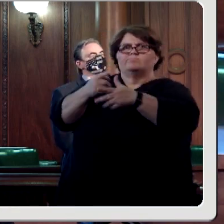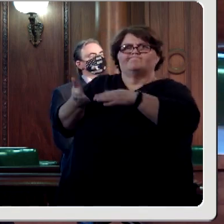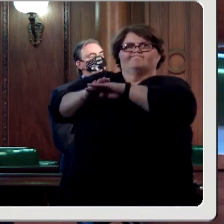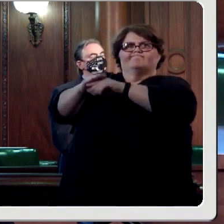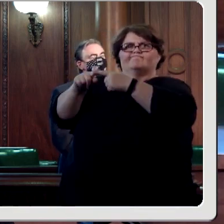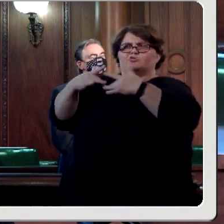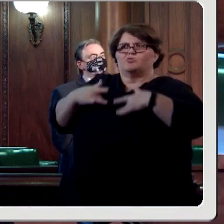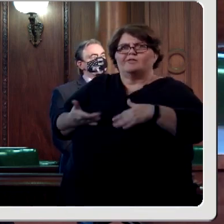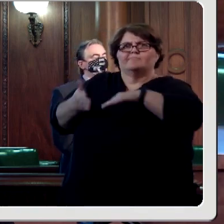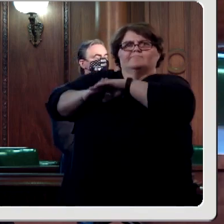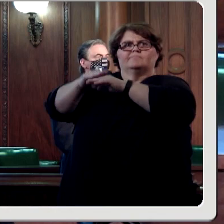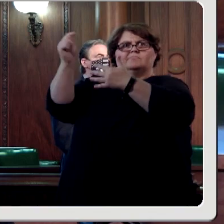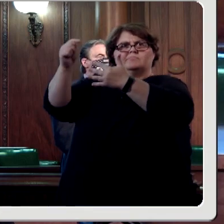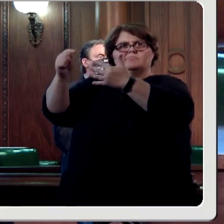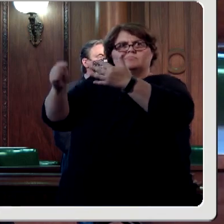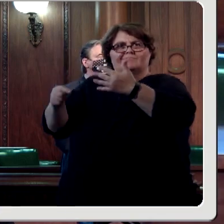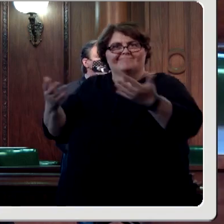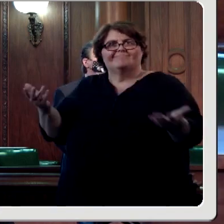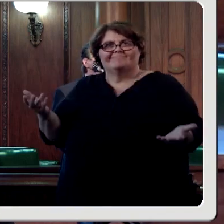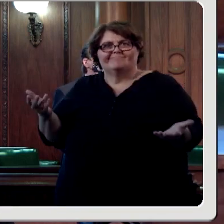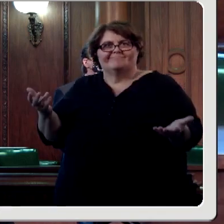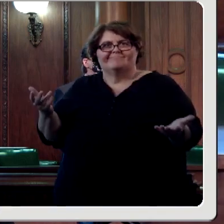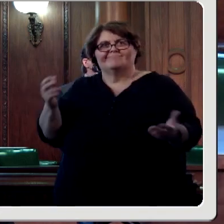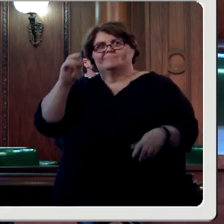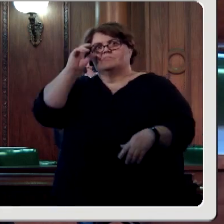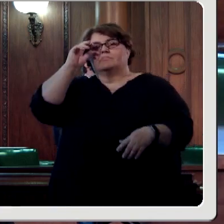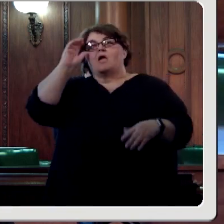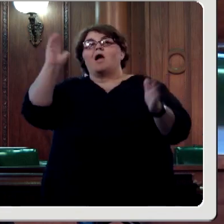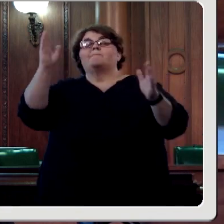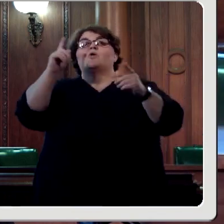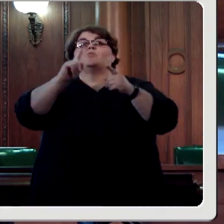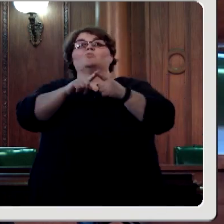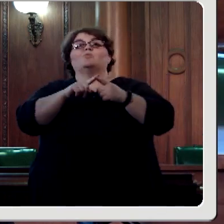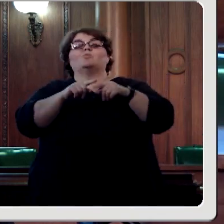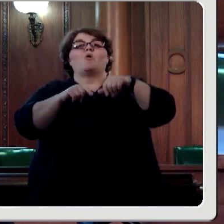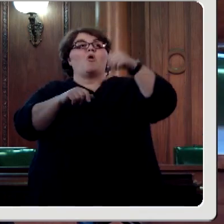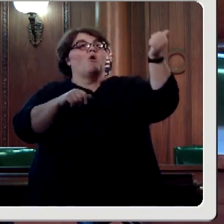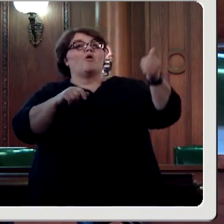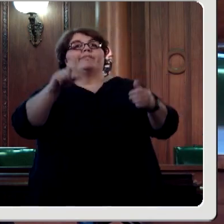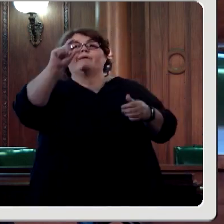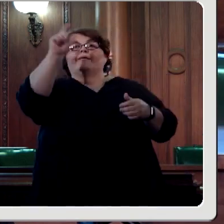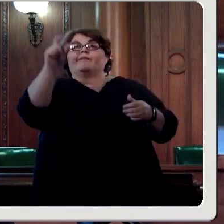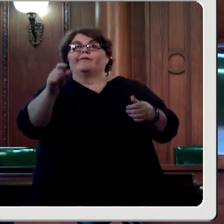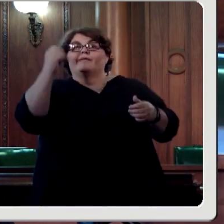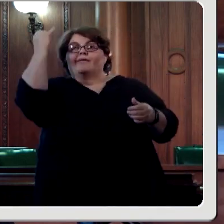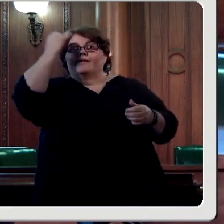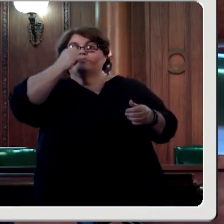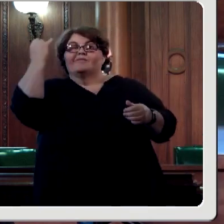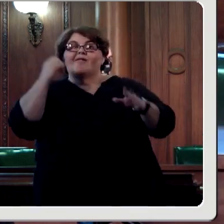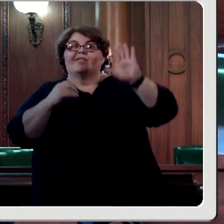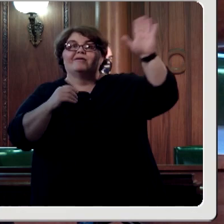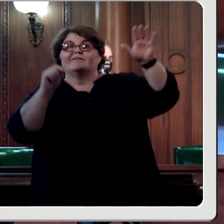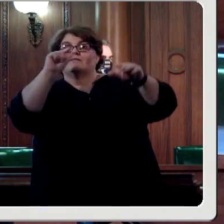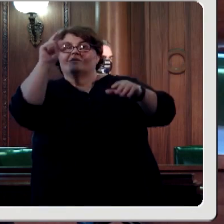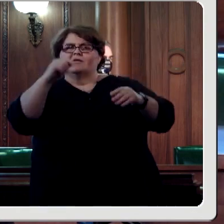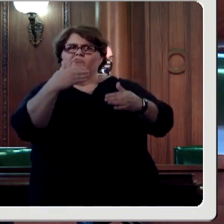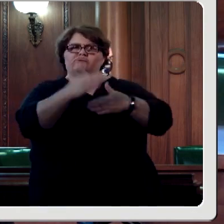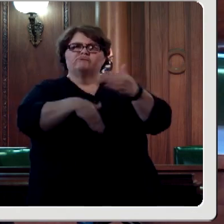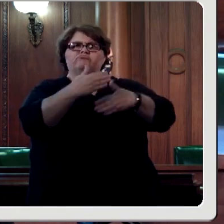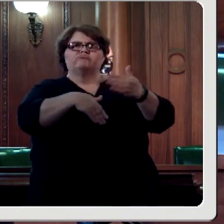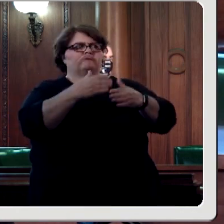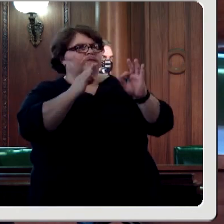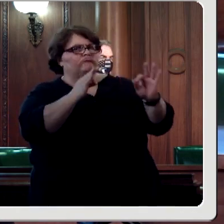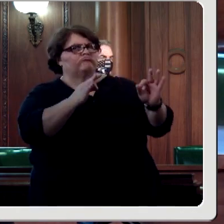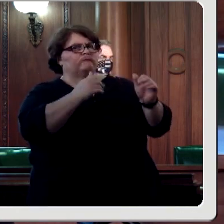high mortality rates early in the pandemic, like Italy, but the economic recovery has also been lagging behind other countries who did a